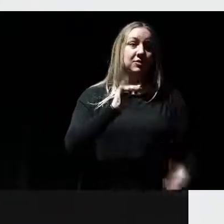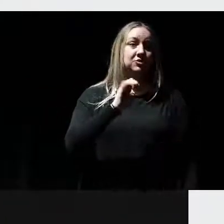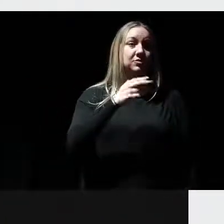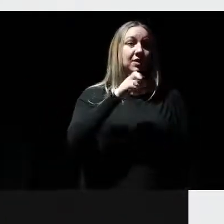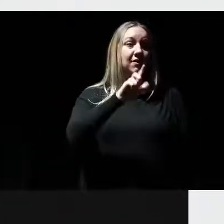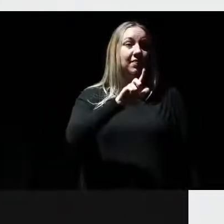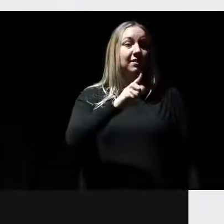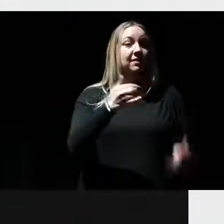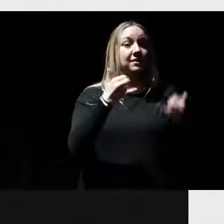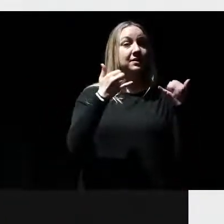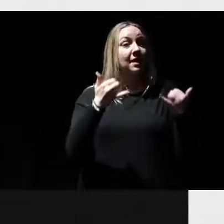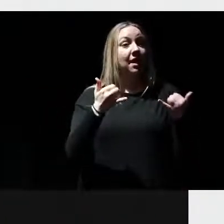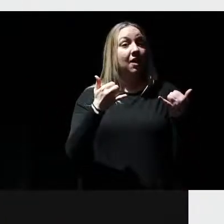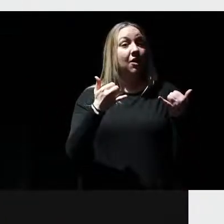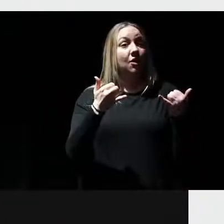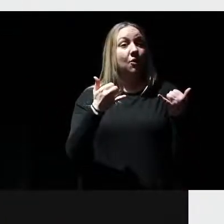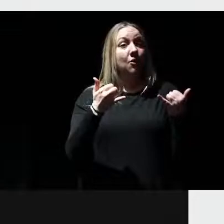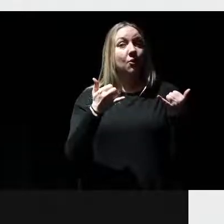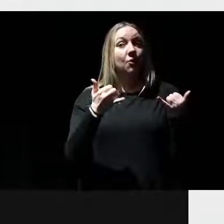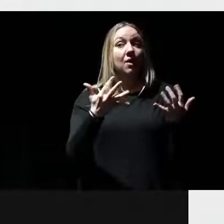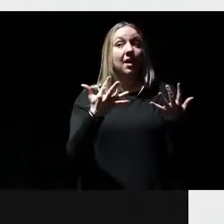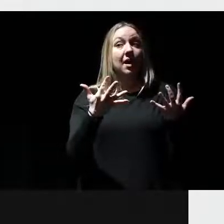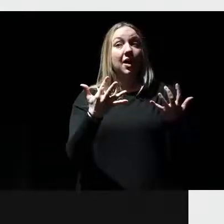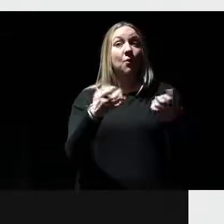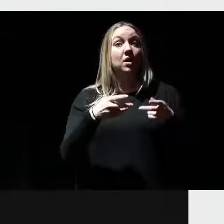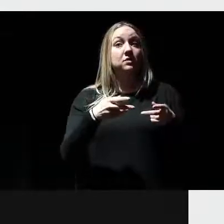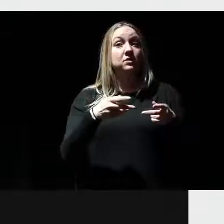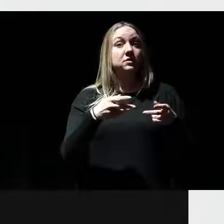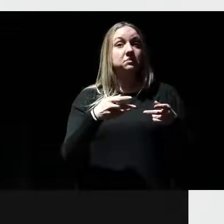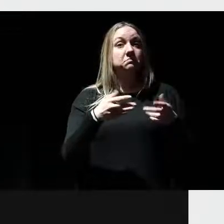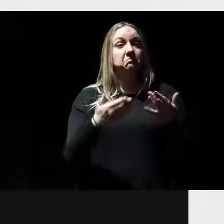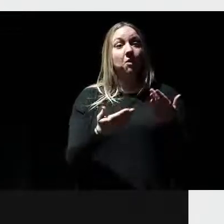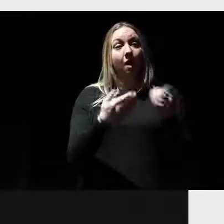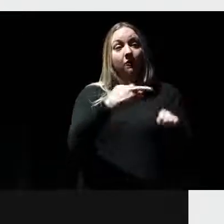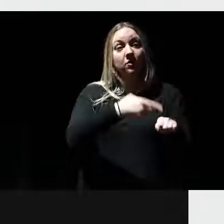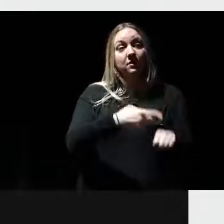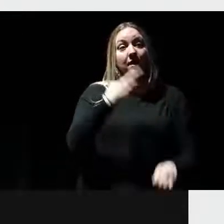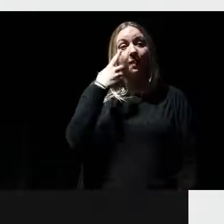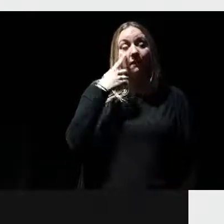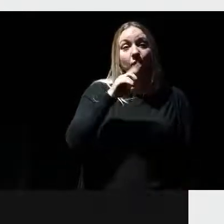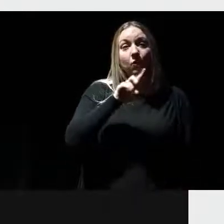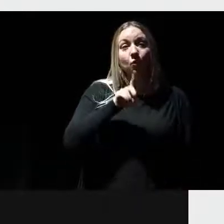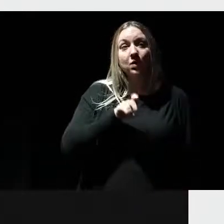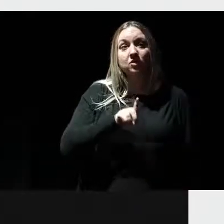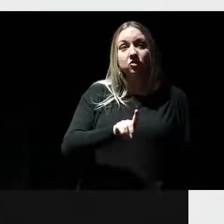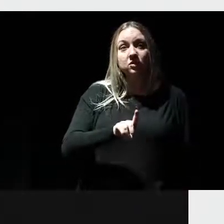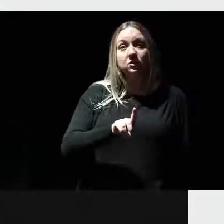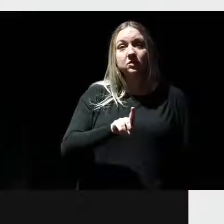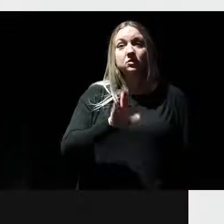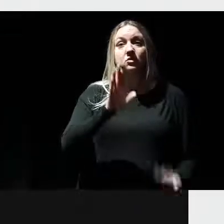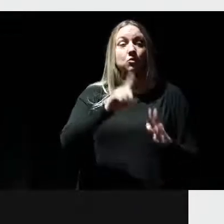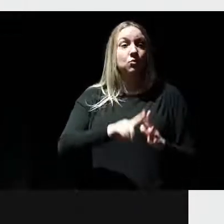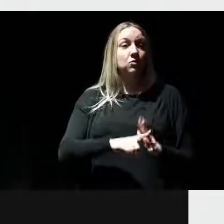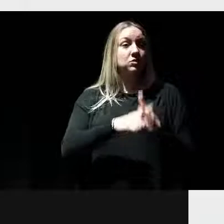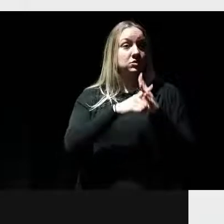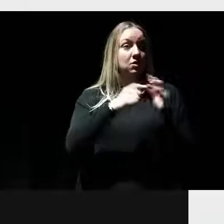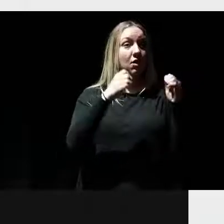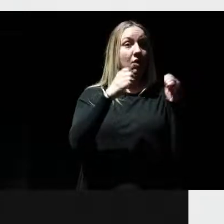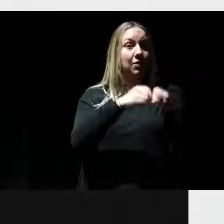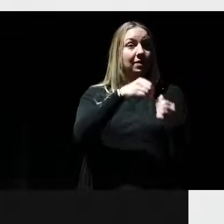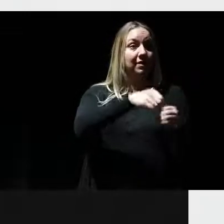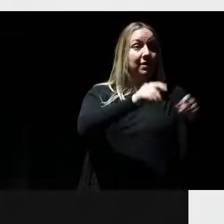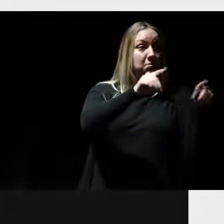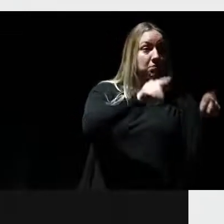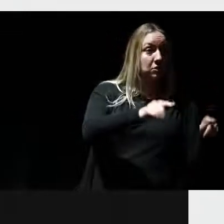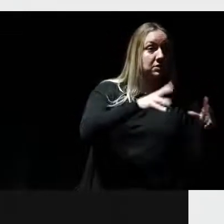We'd like to take some time for questions, and the way we'll handle this is a question from the live audience and then one from